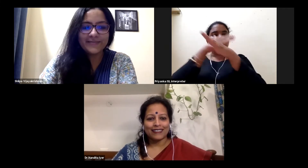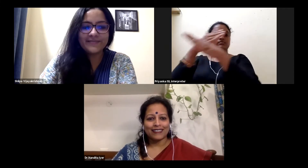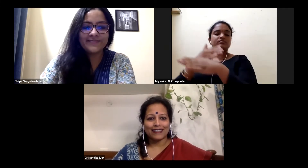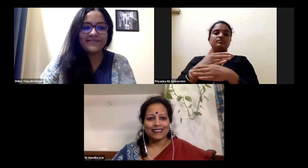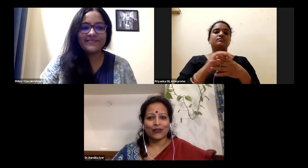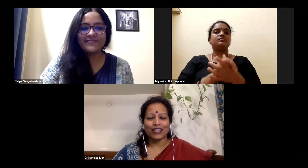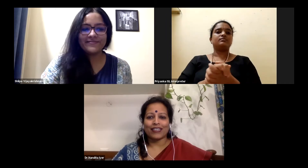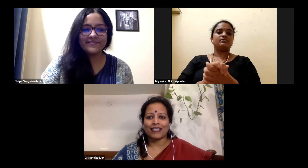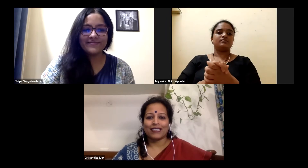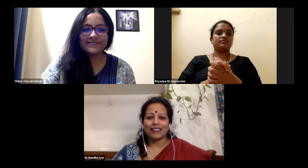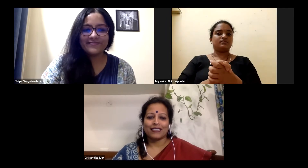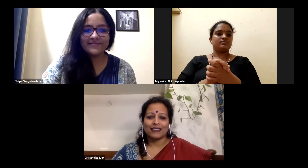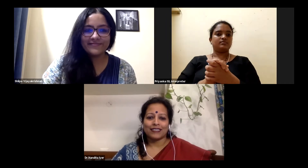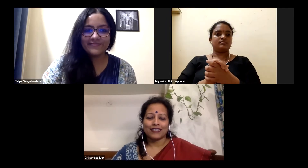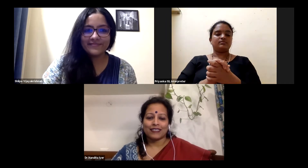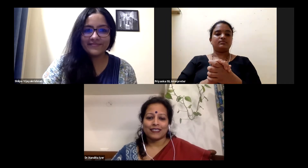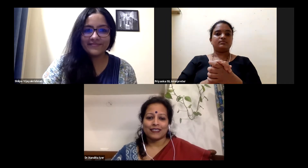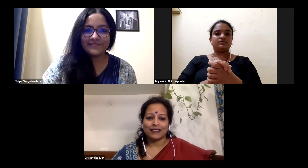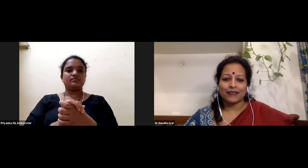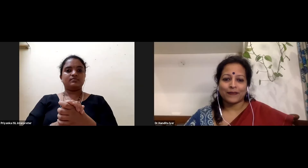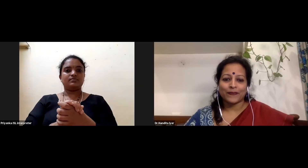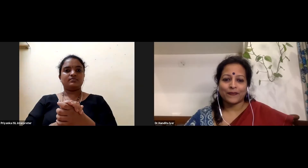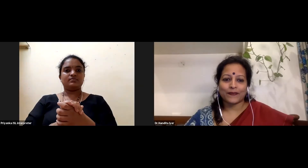please. Okay.